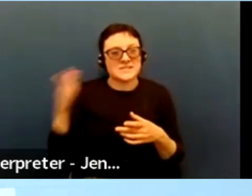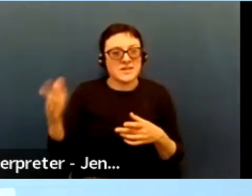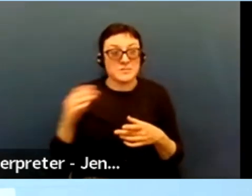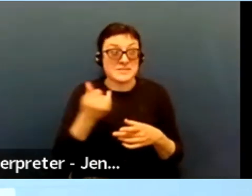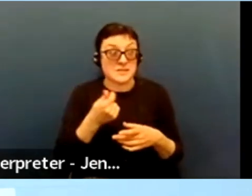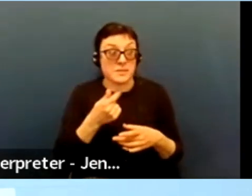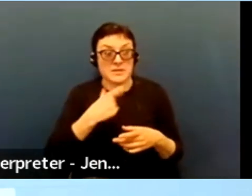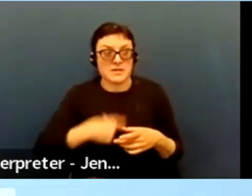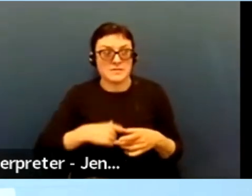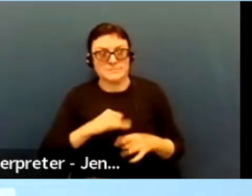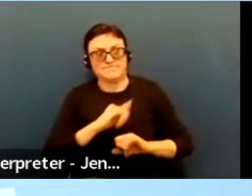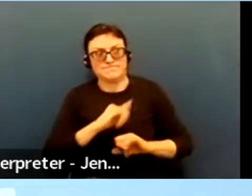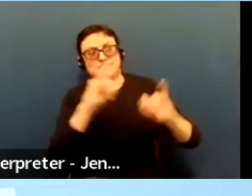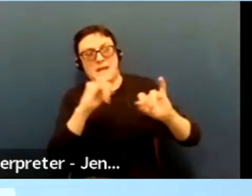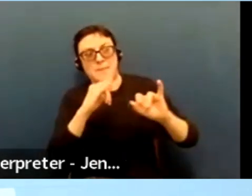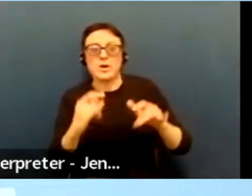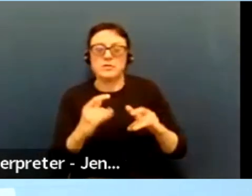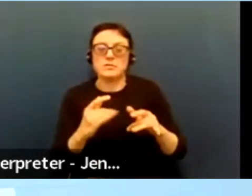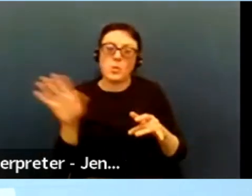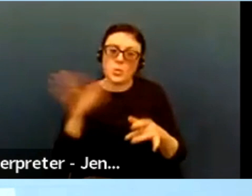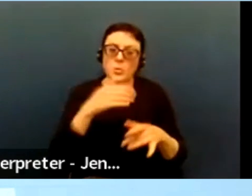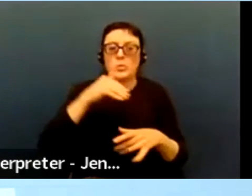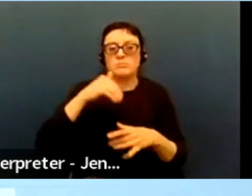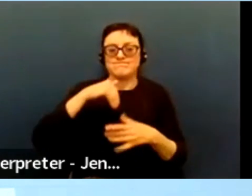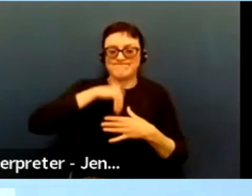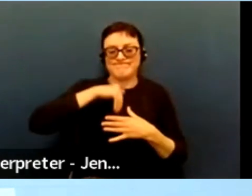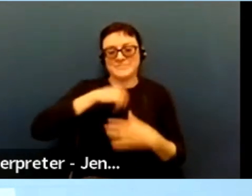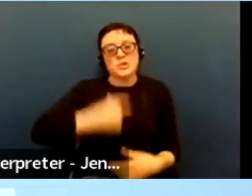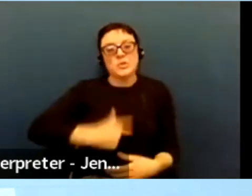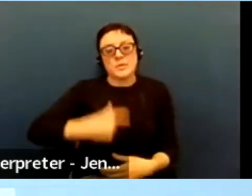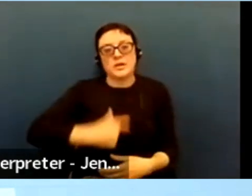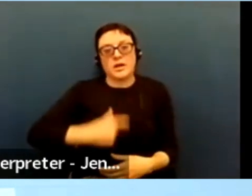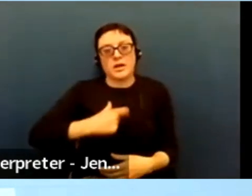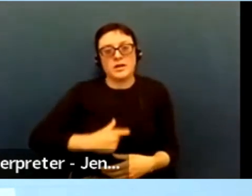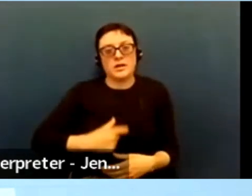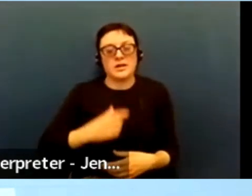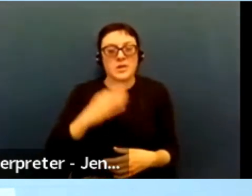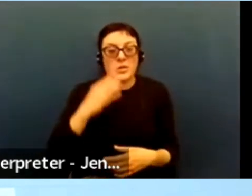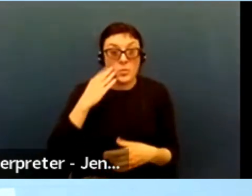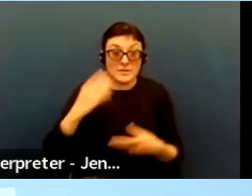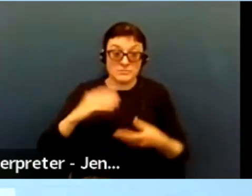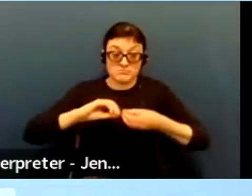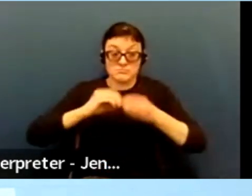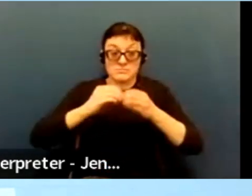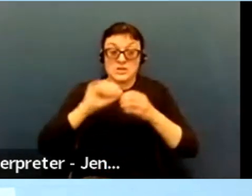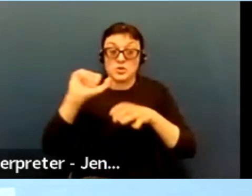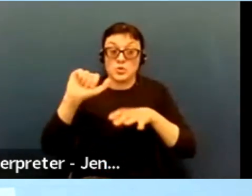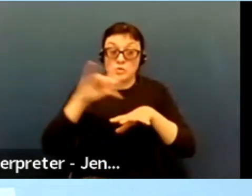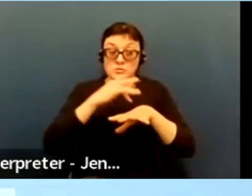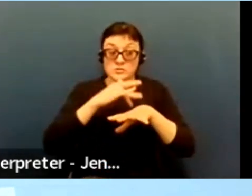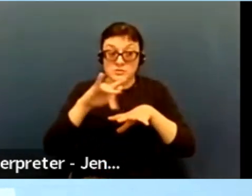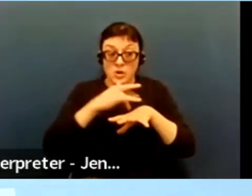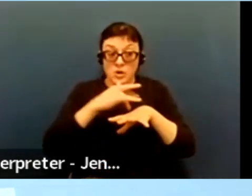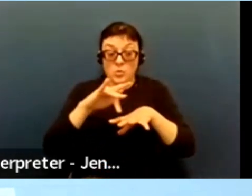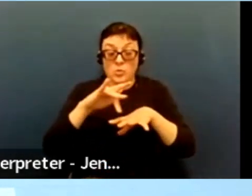And the humanity that is offered almost every character. Even ones that are reprehensible.